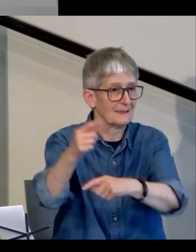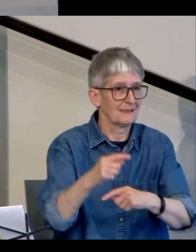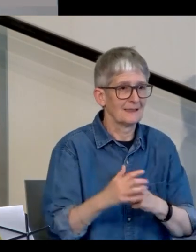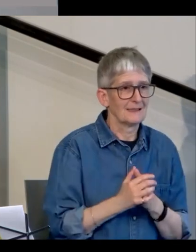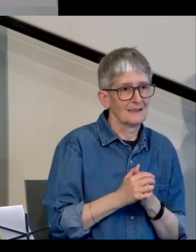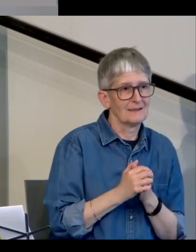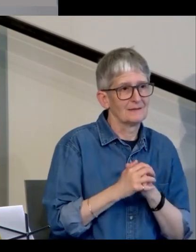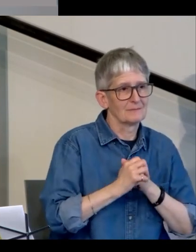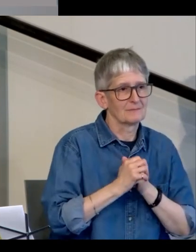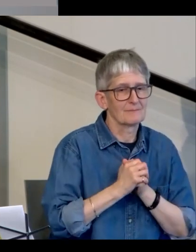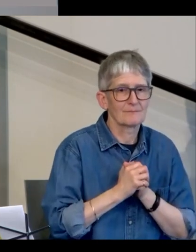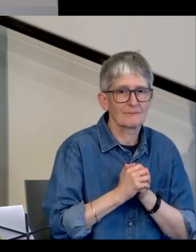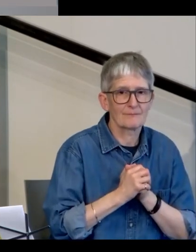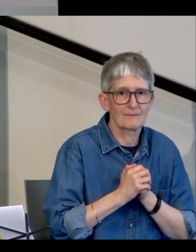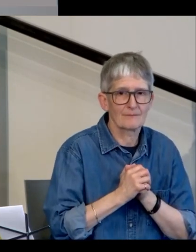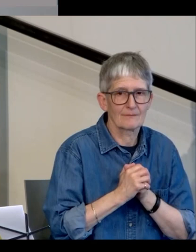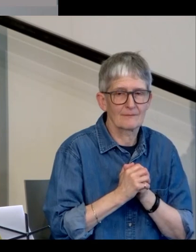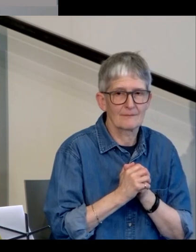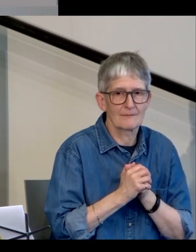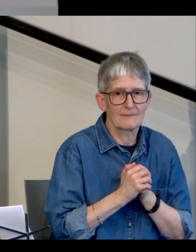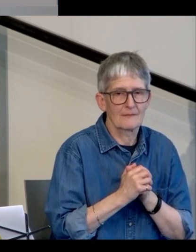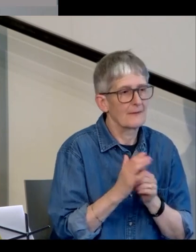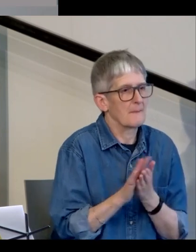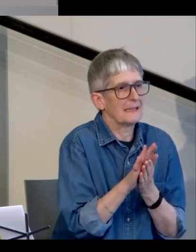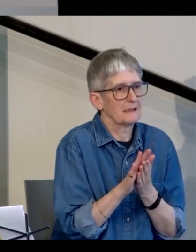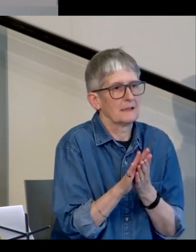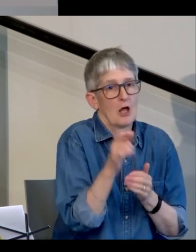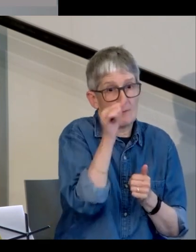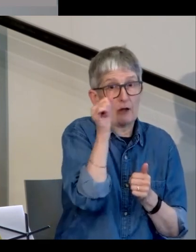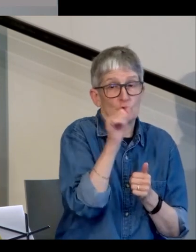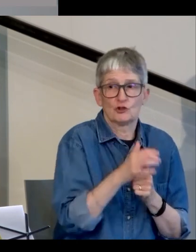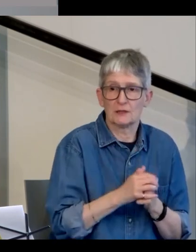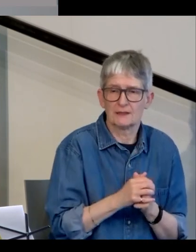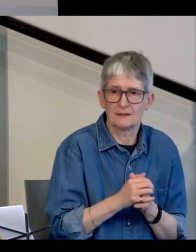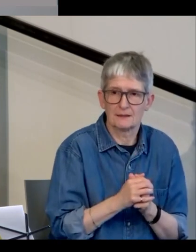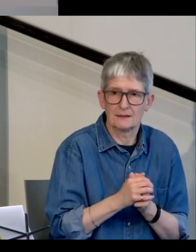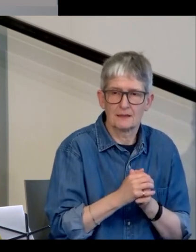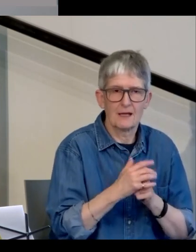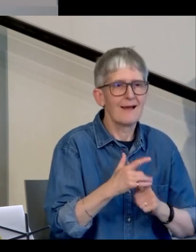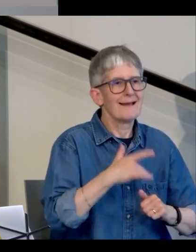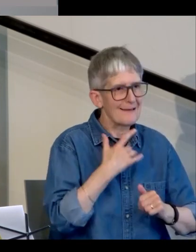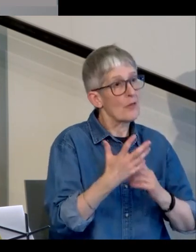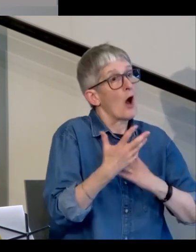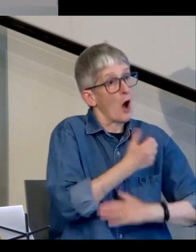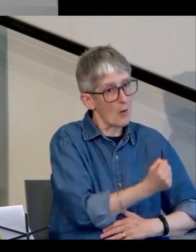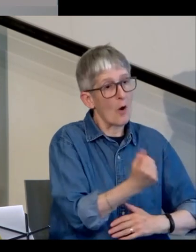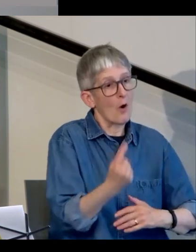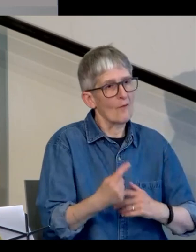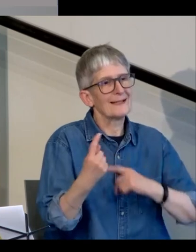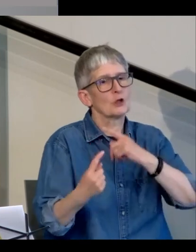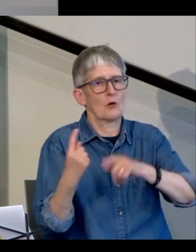add a fourth hallmark to what it is to be a Christian. And that is that we live in the hope of